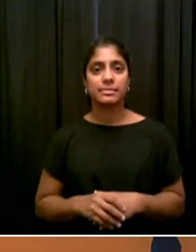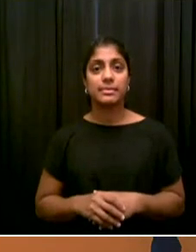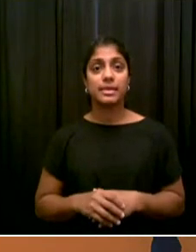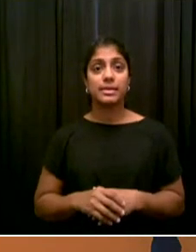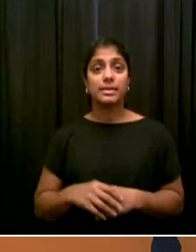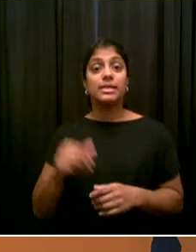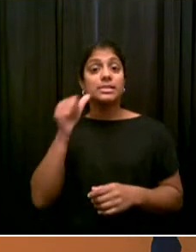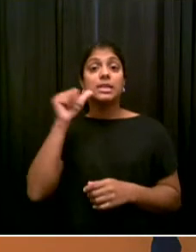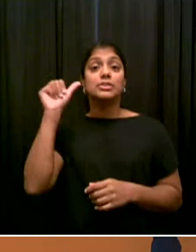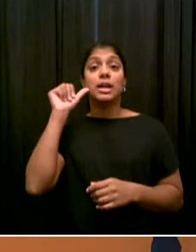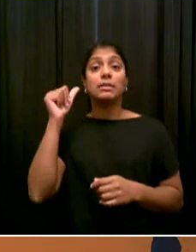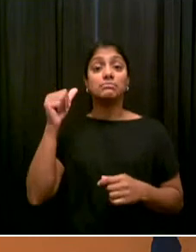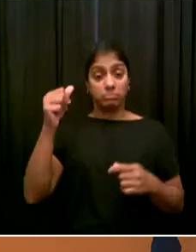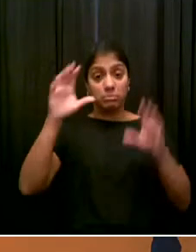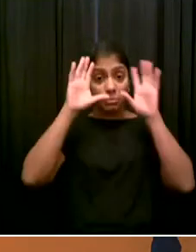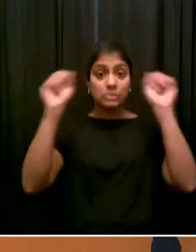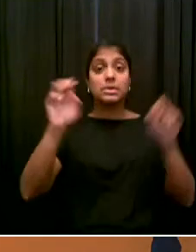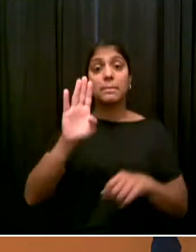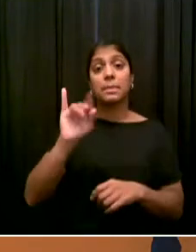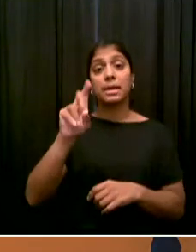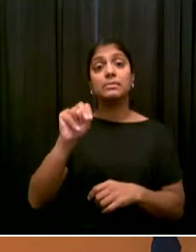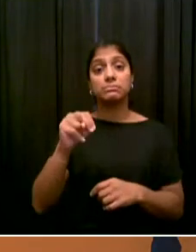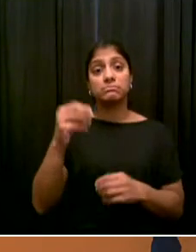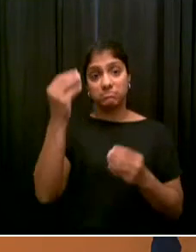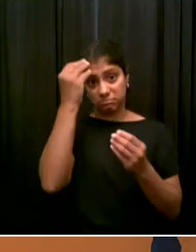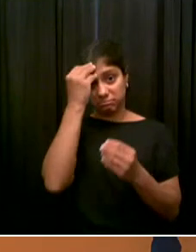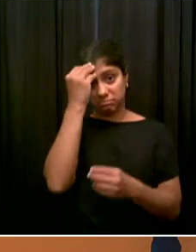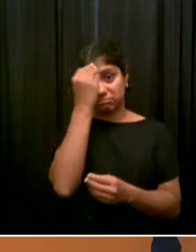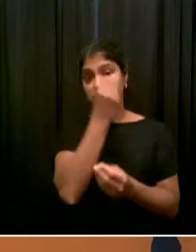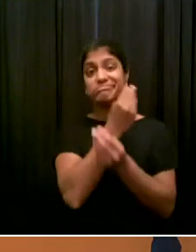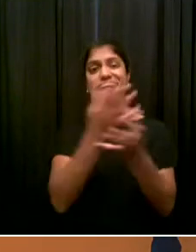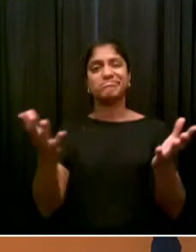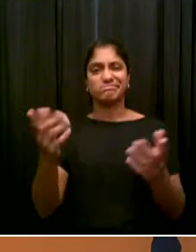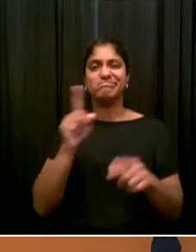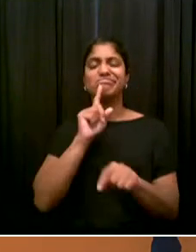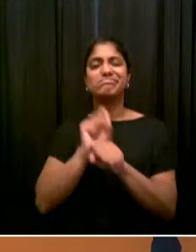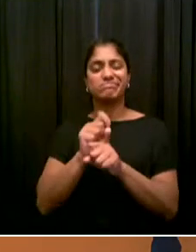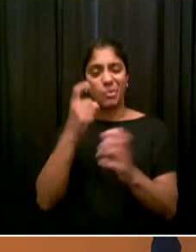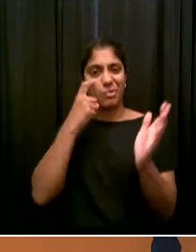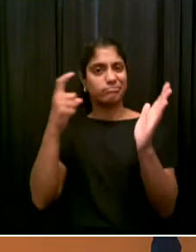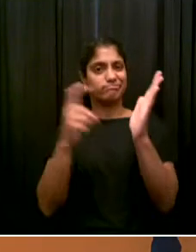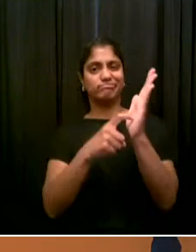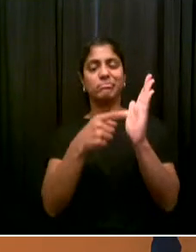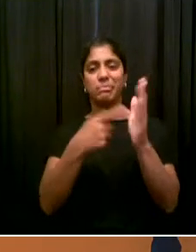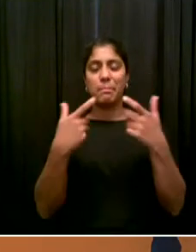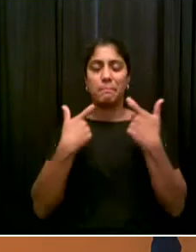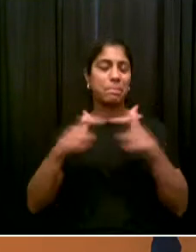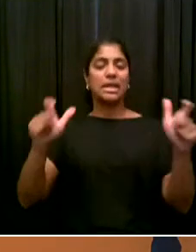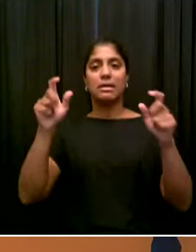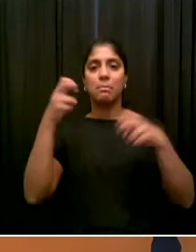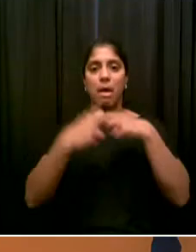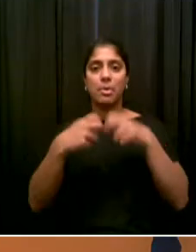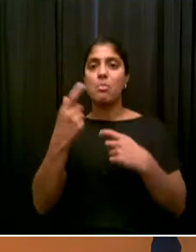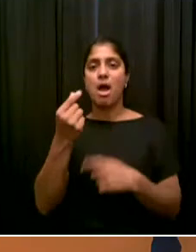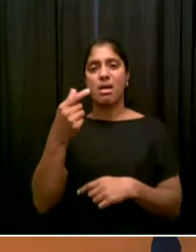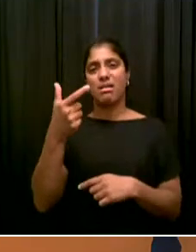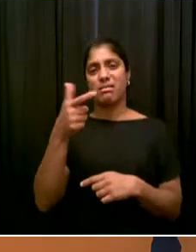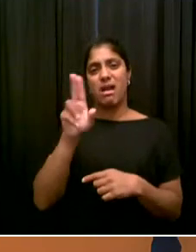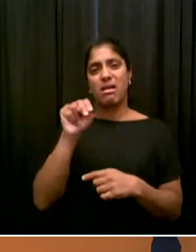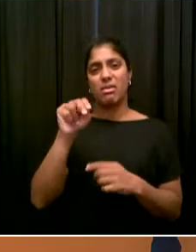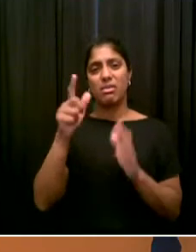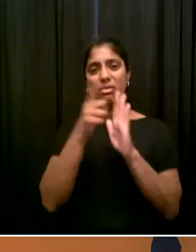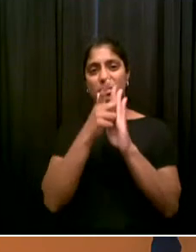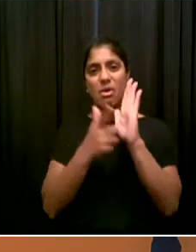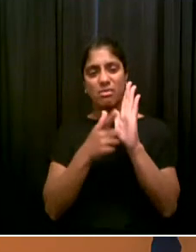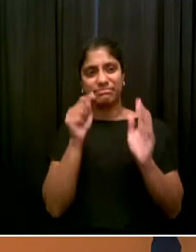America. We've dealt with our challenges. Tragically, a number of cities have gone through much worse than us. It all needs to be addressed, and it all is a result